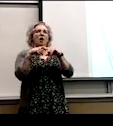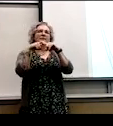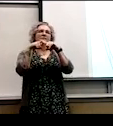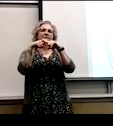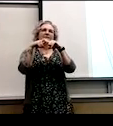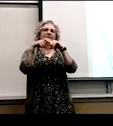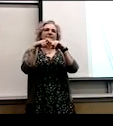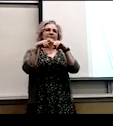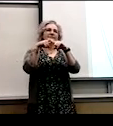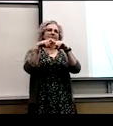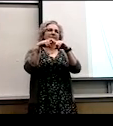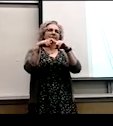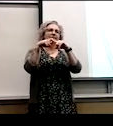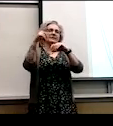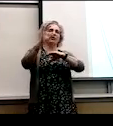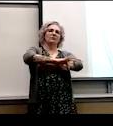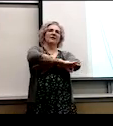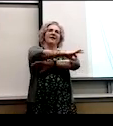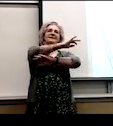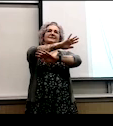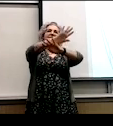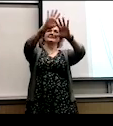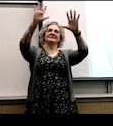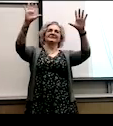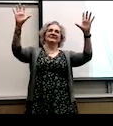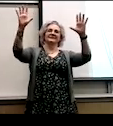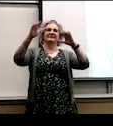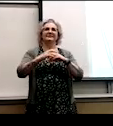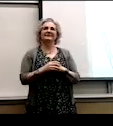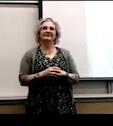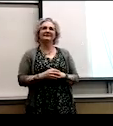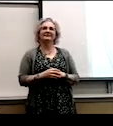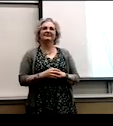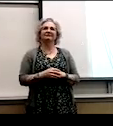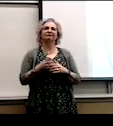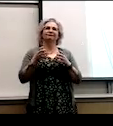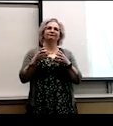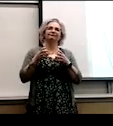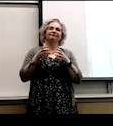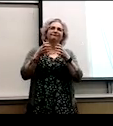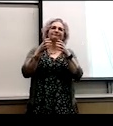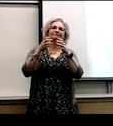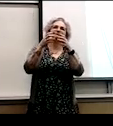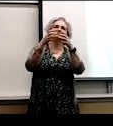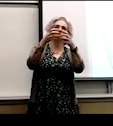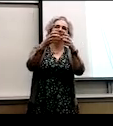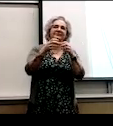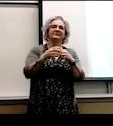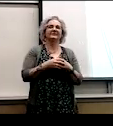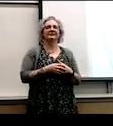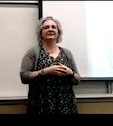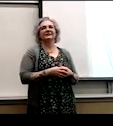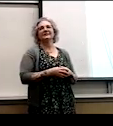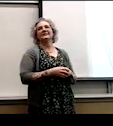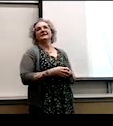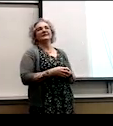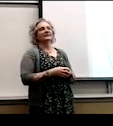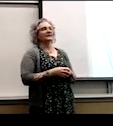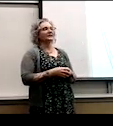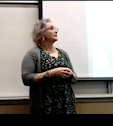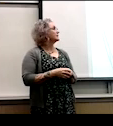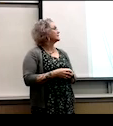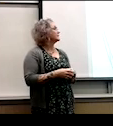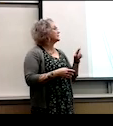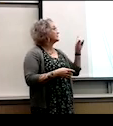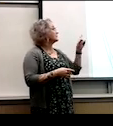The horizon. We're gonna march into it. Okay, oh yes, so what are the things that have been shown not to work in people